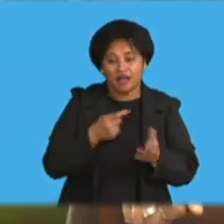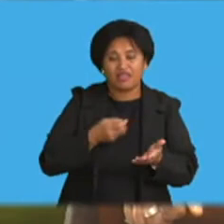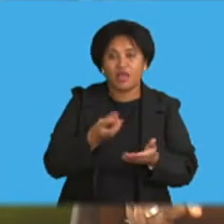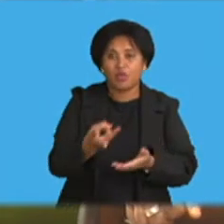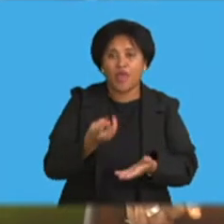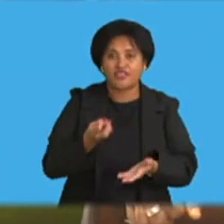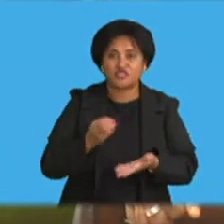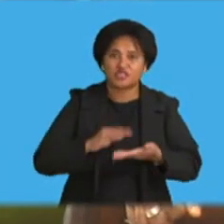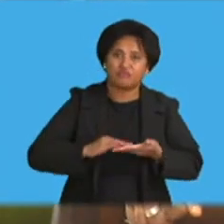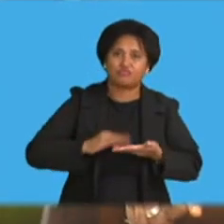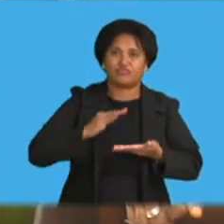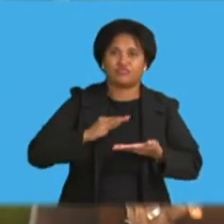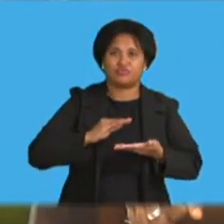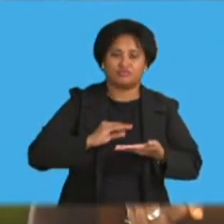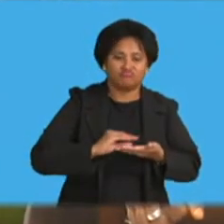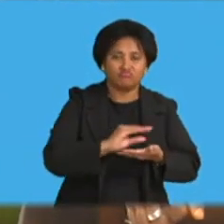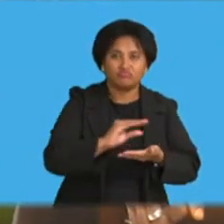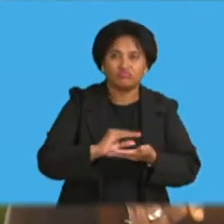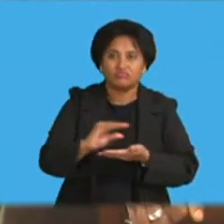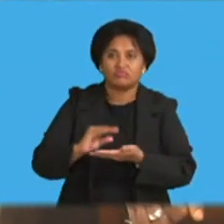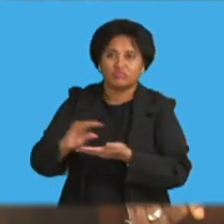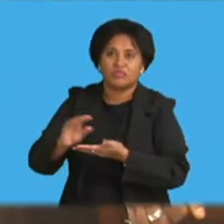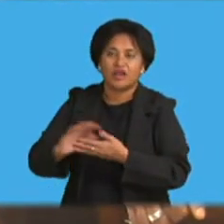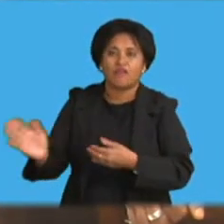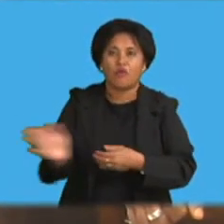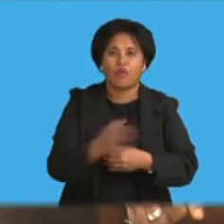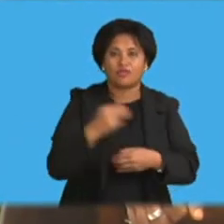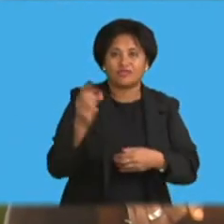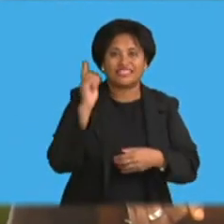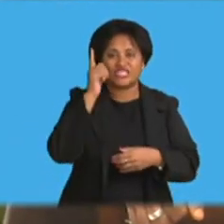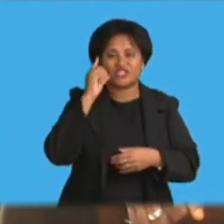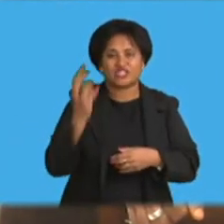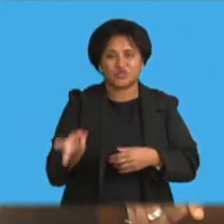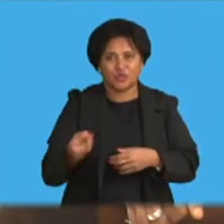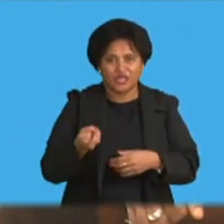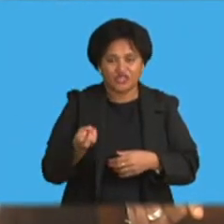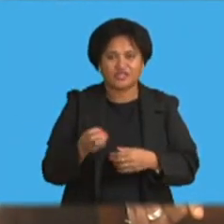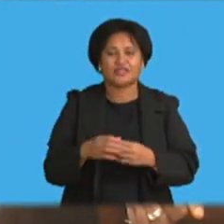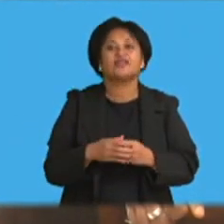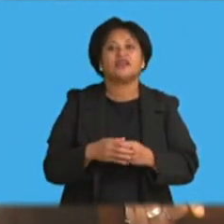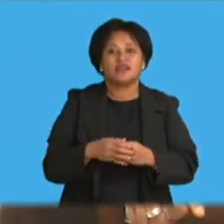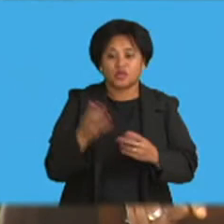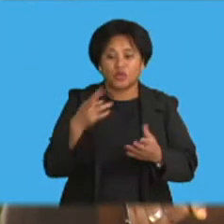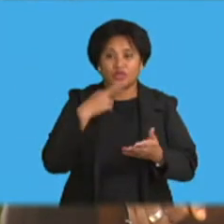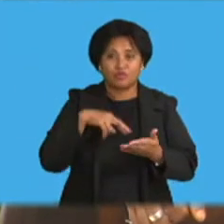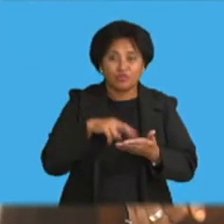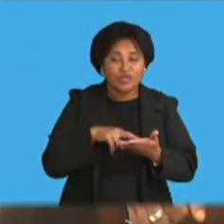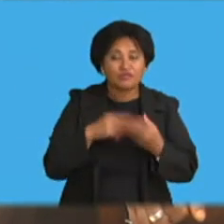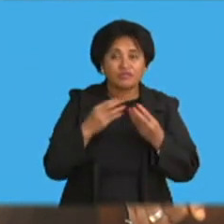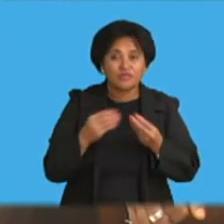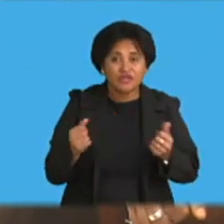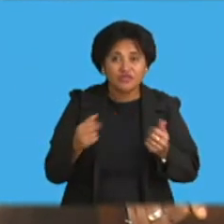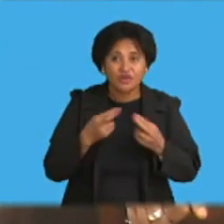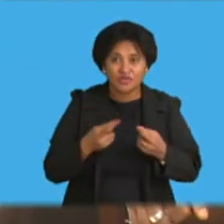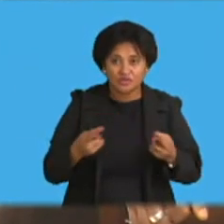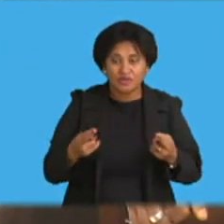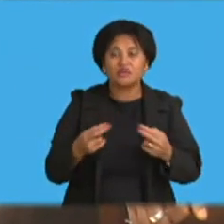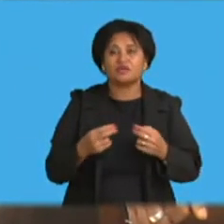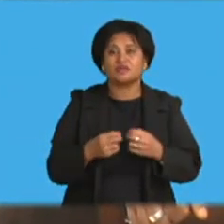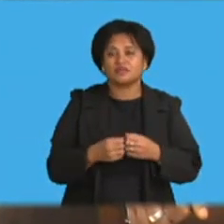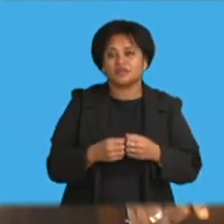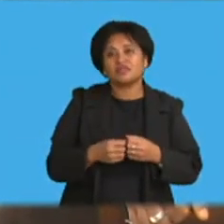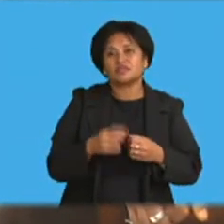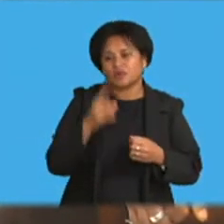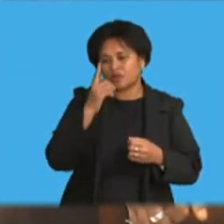exercise, and we're establishing a merit-based system of recruitment and advancement, and reforming the Ministry's human resources to better support our teachers so they can